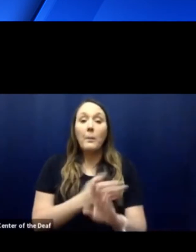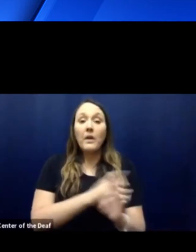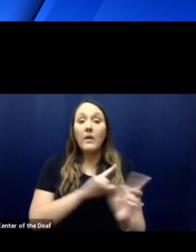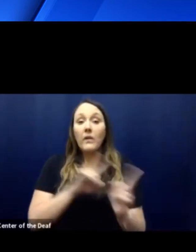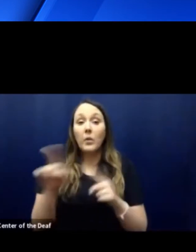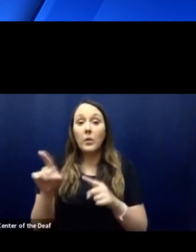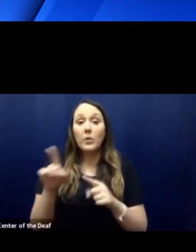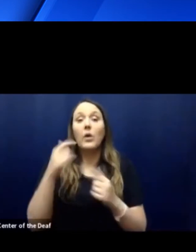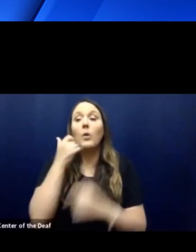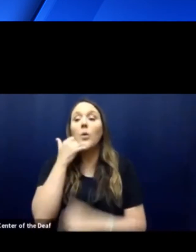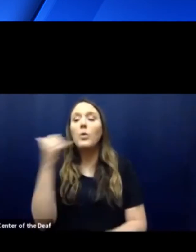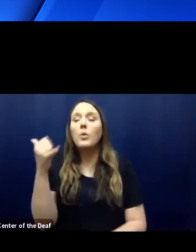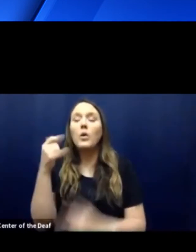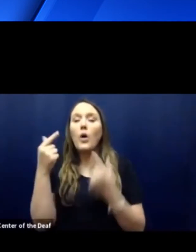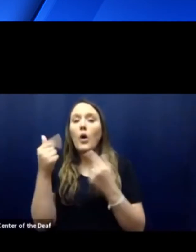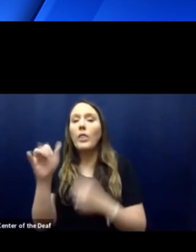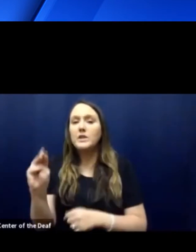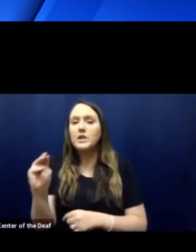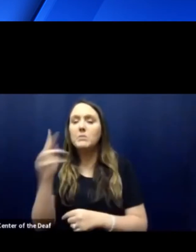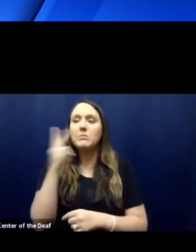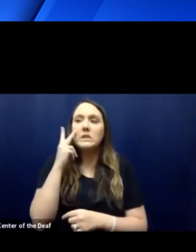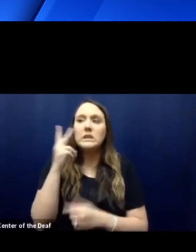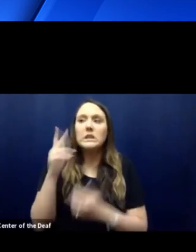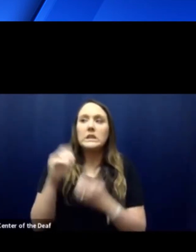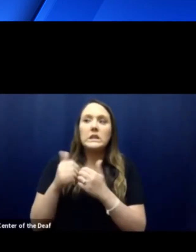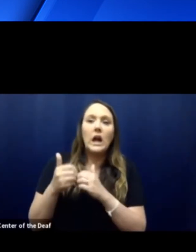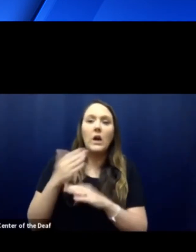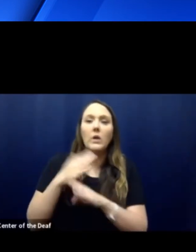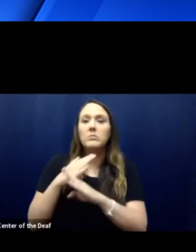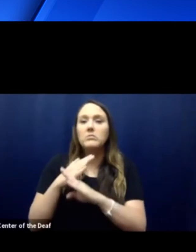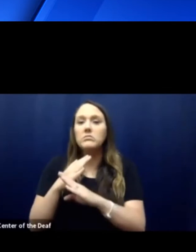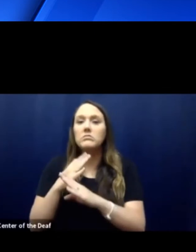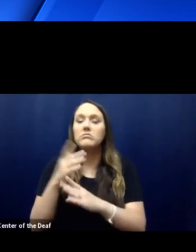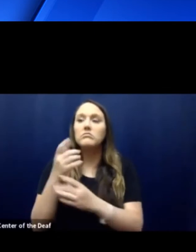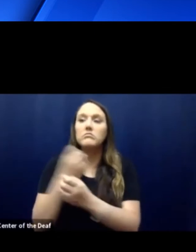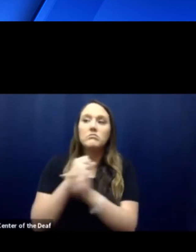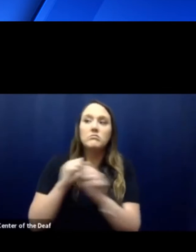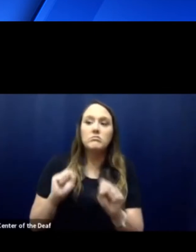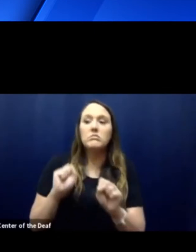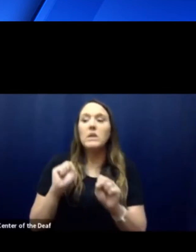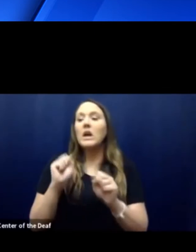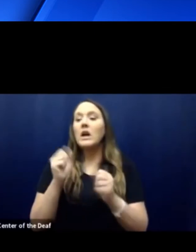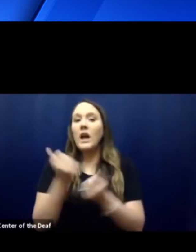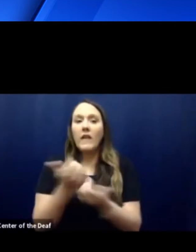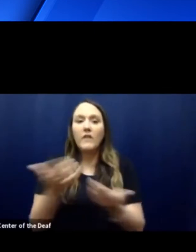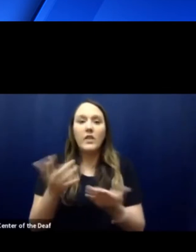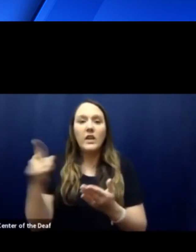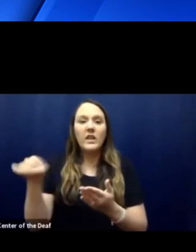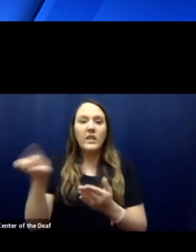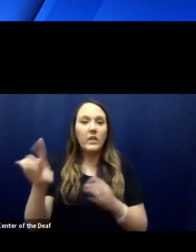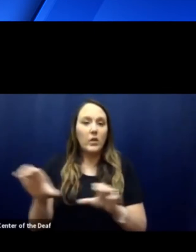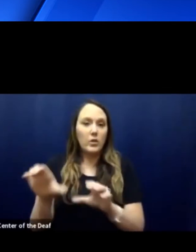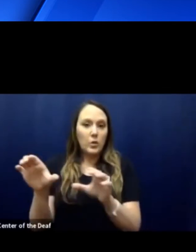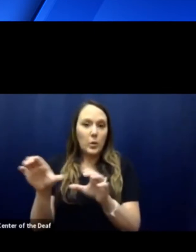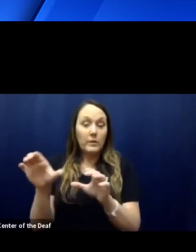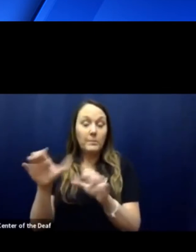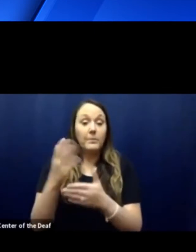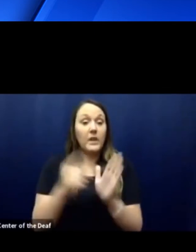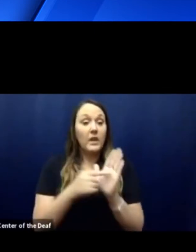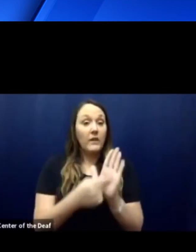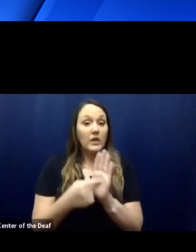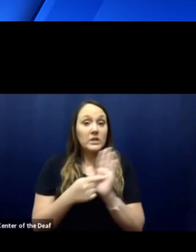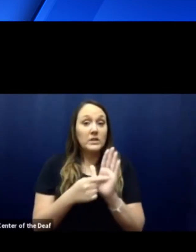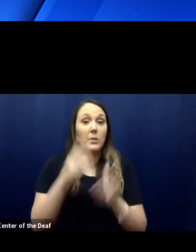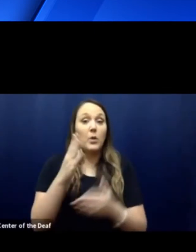what precautions they have, what they are taking that you should be aware of. For example, some gyms, the locker